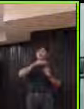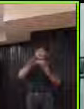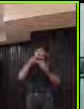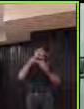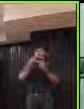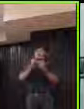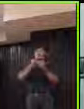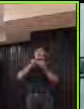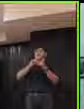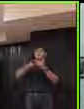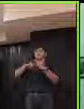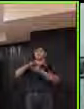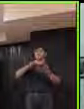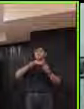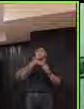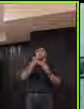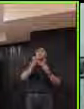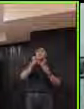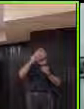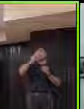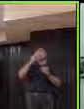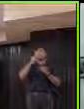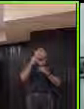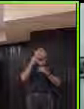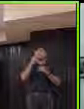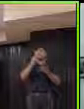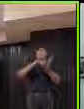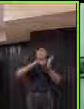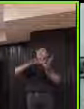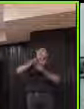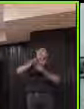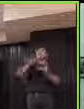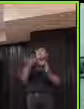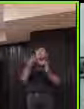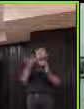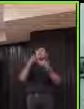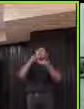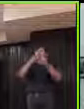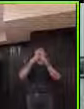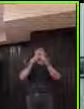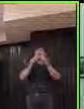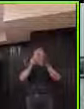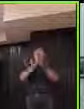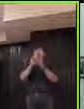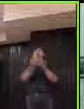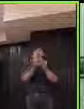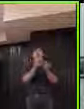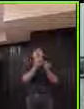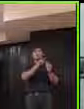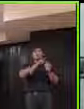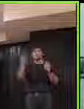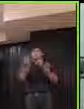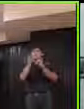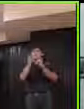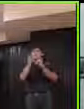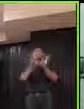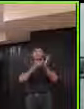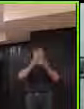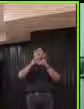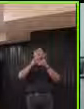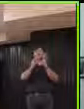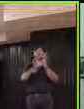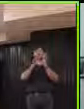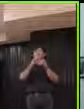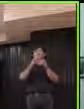Jammu, please remember they're talking of the whole area from Kachwa to Punch Rajouri. And it has a large section